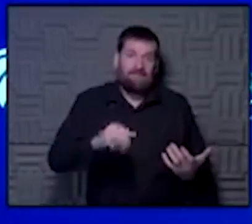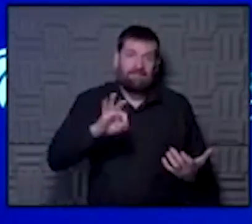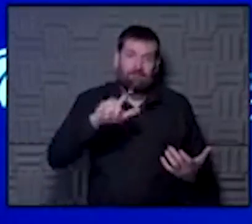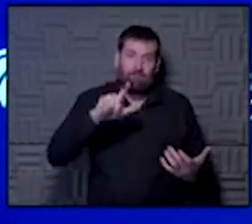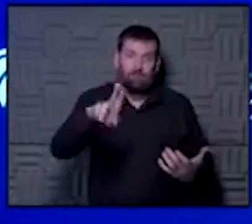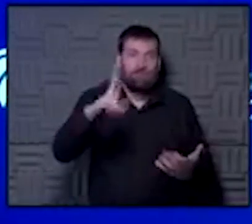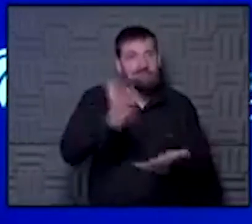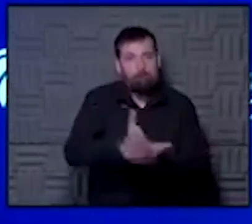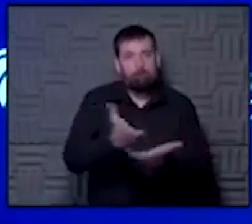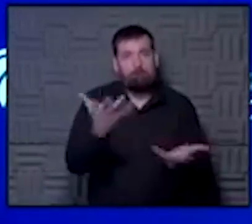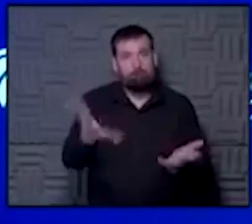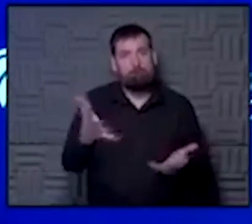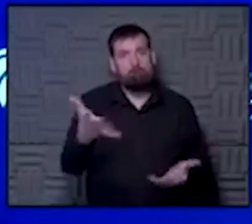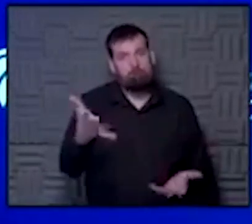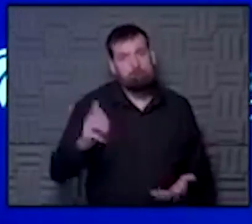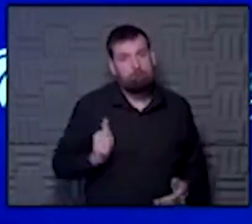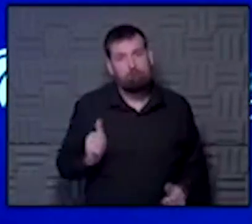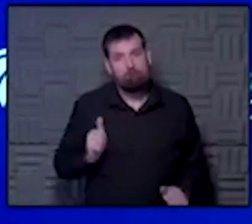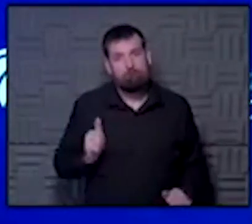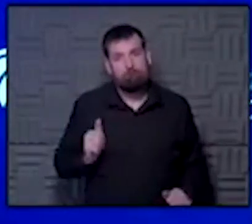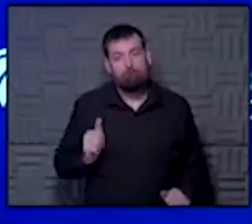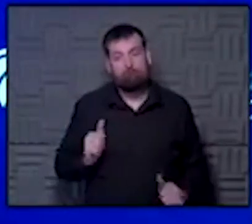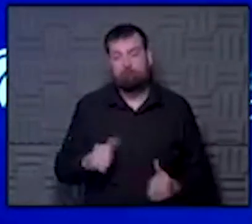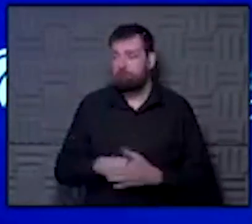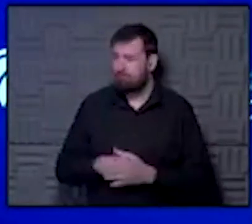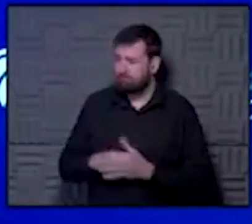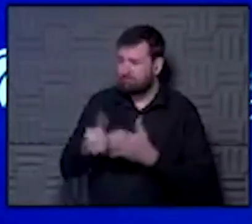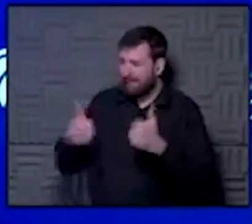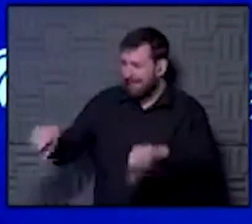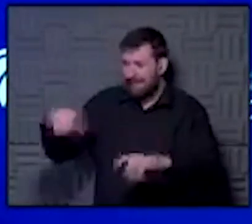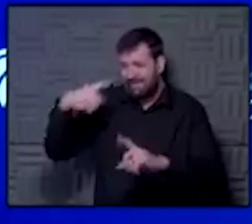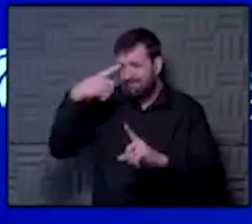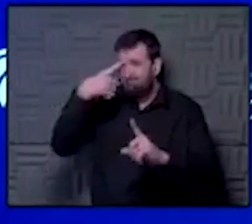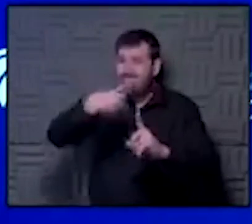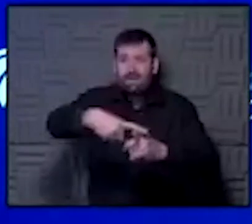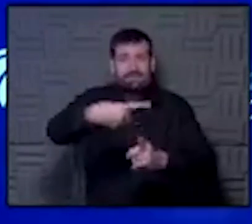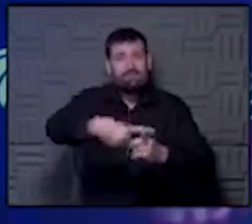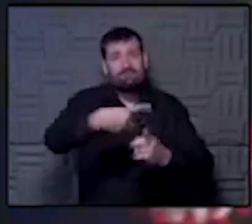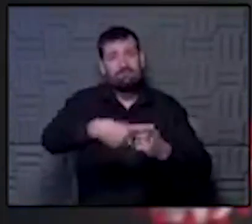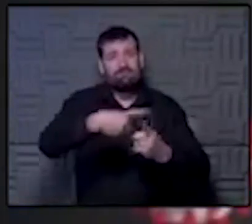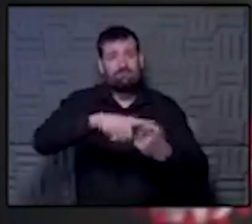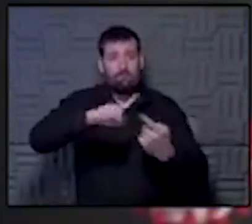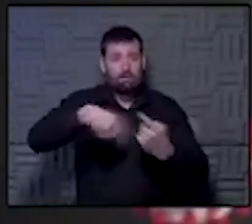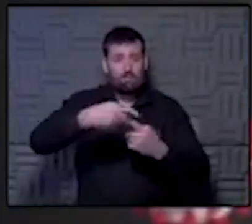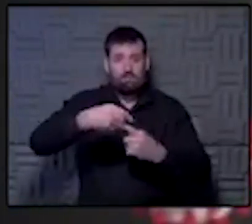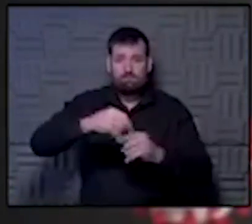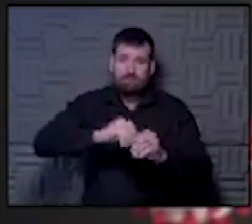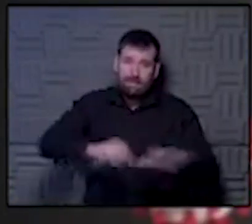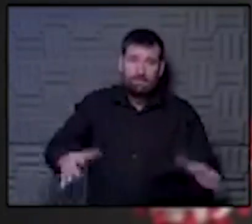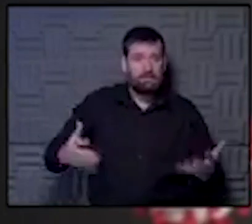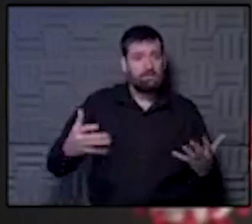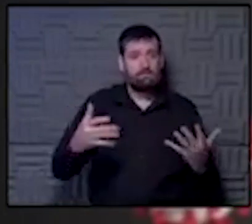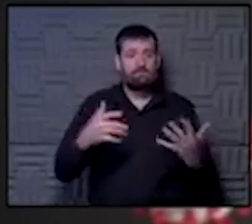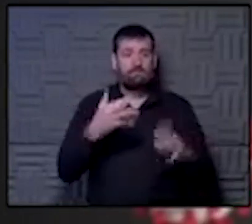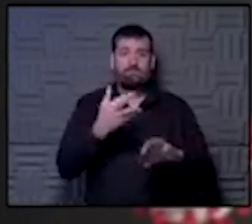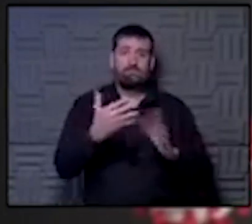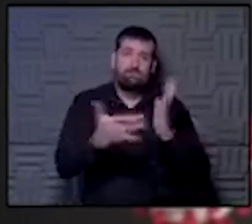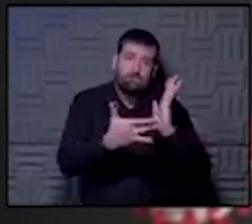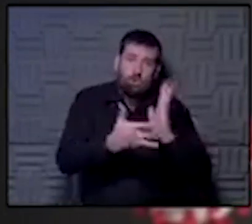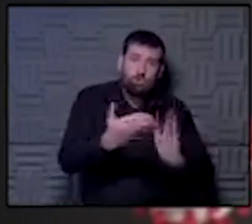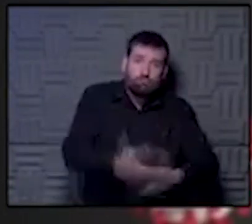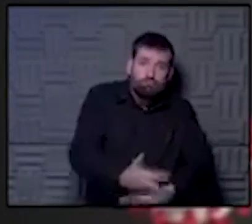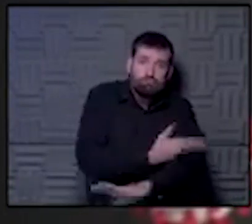Just stop that. Are there any silver linings to this pandemic? Are we advancing technology or medicine